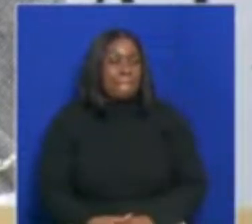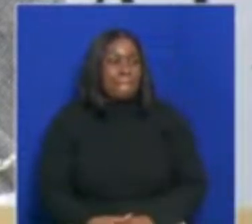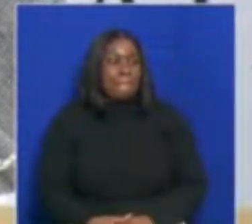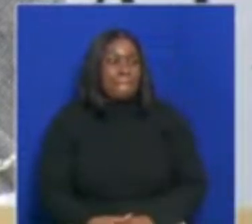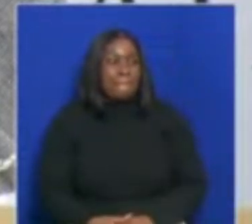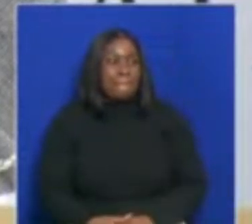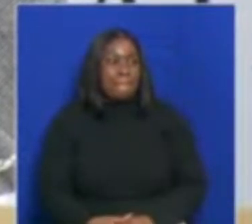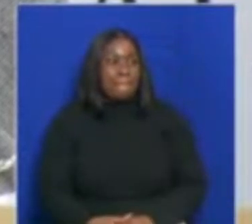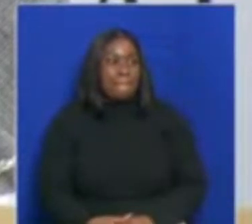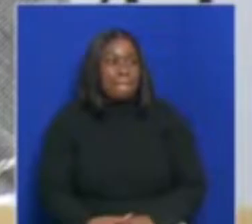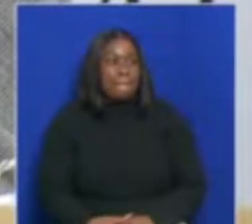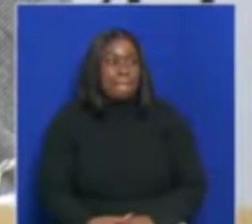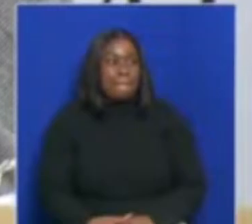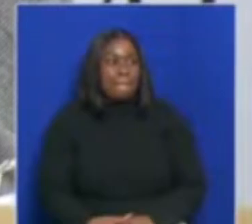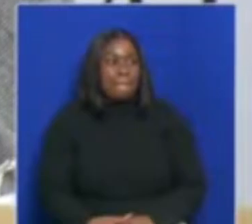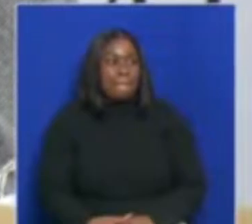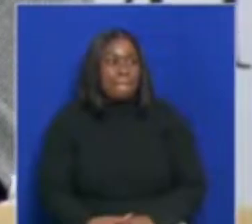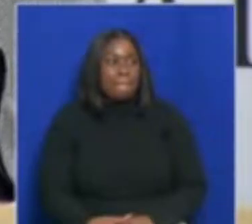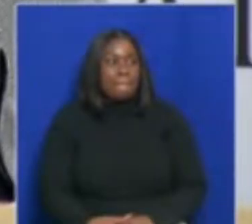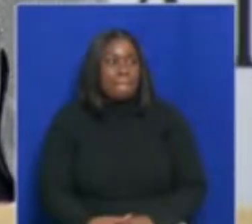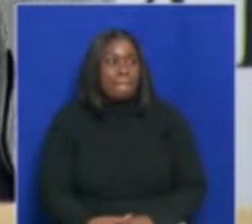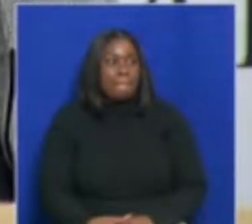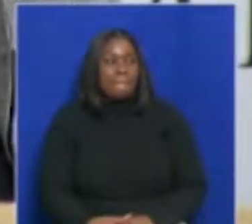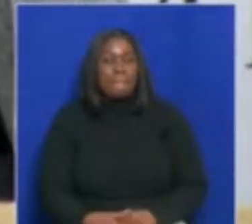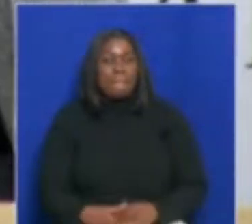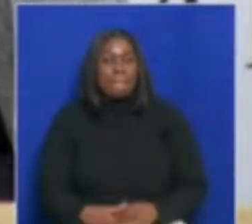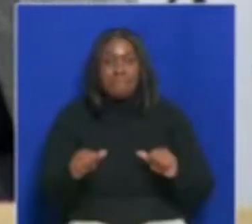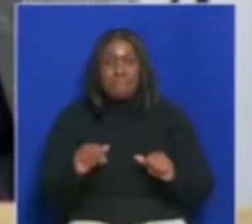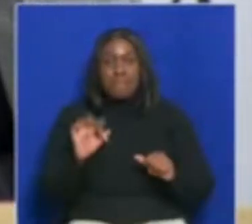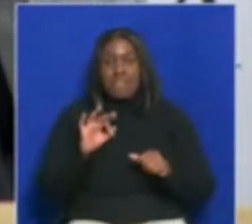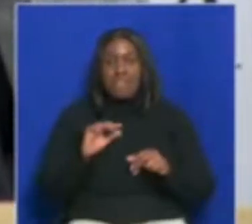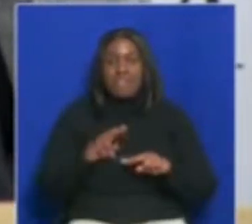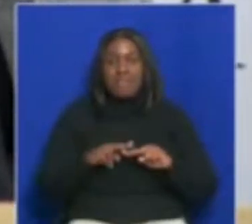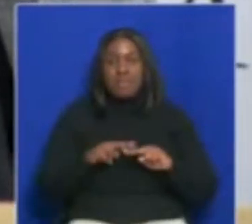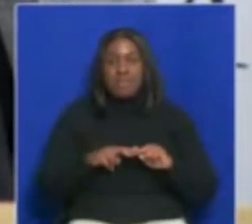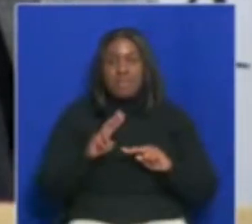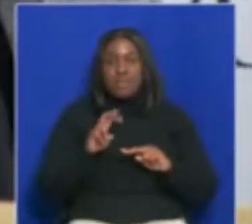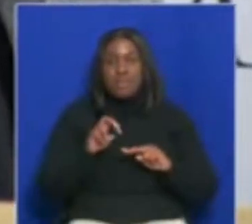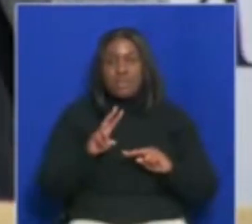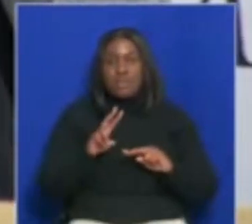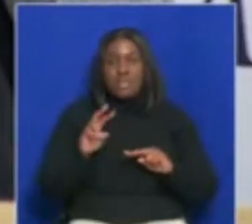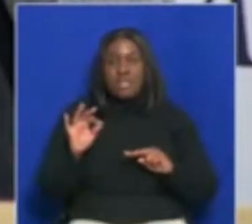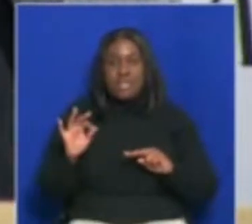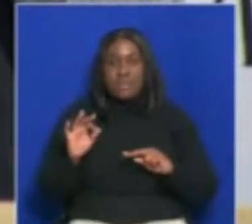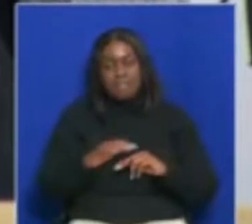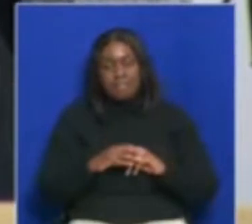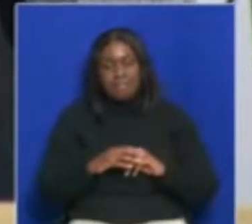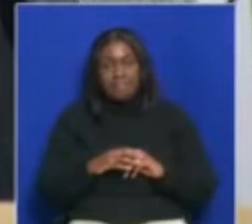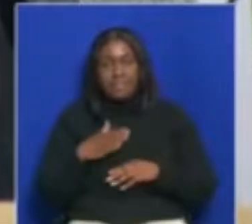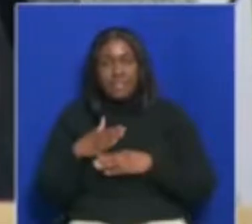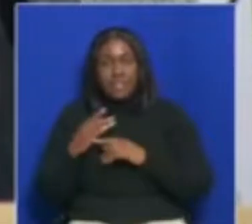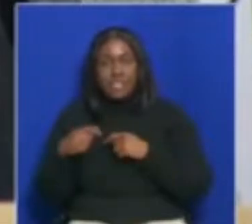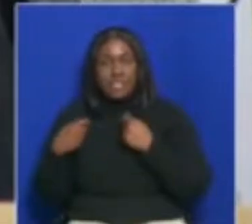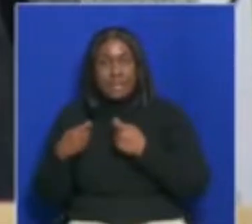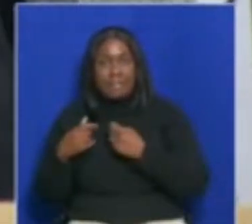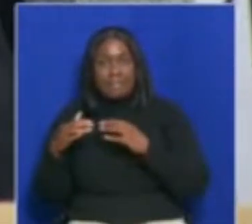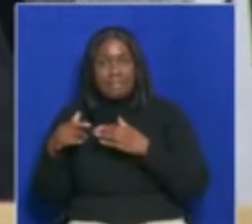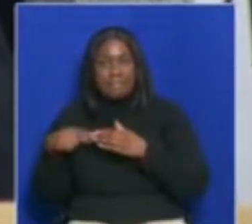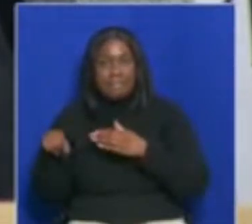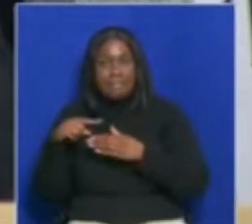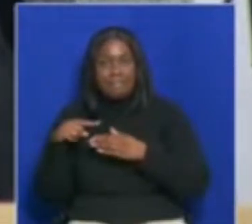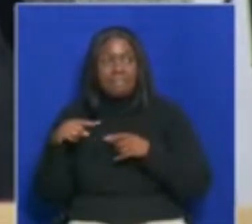On the 3rd of February 2023, the task team again returned to the Loftus family